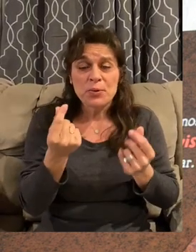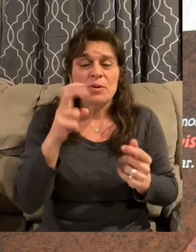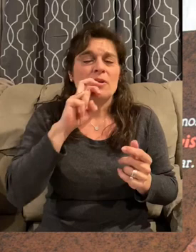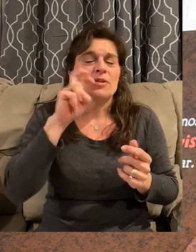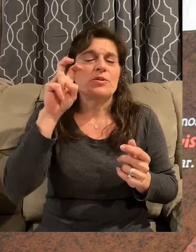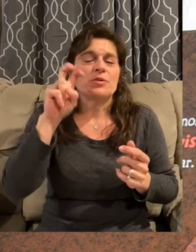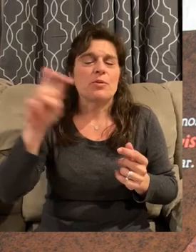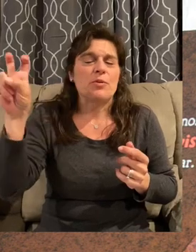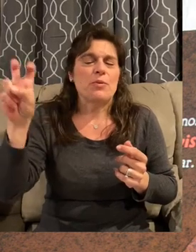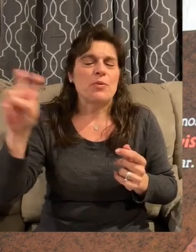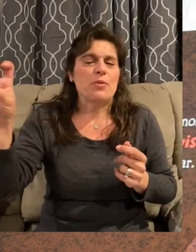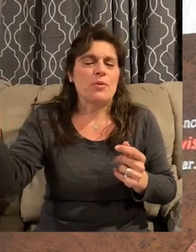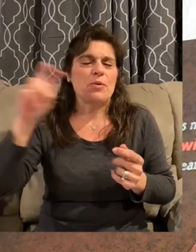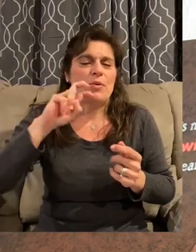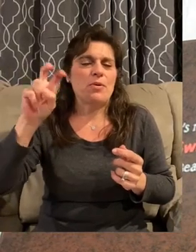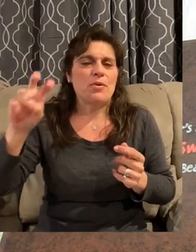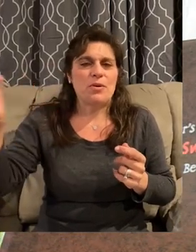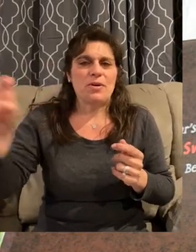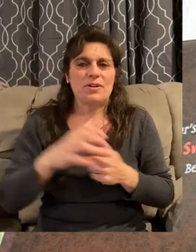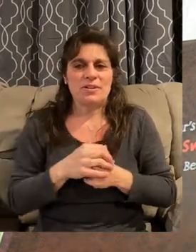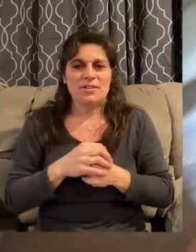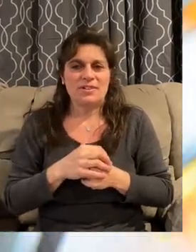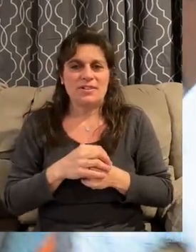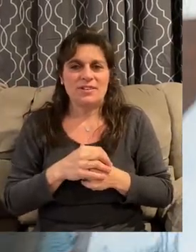Snore, replied Bear.